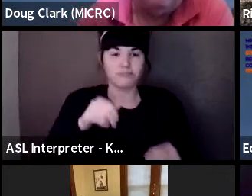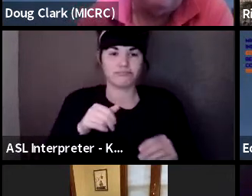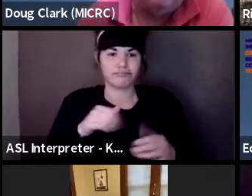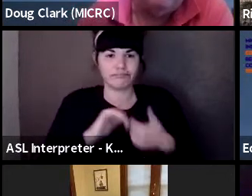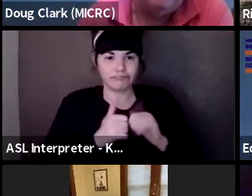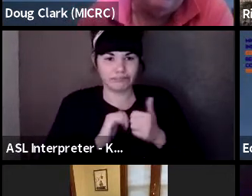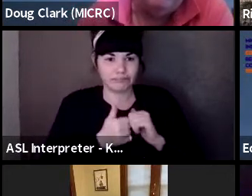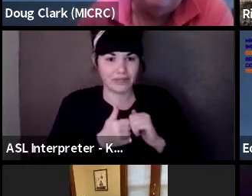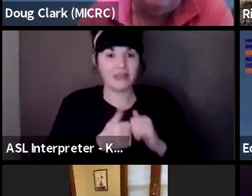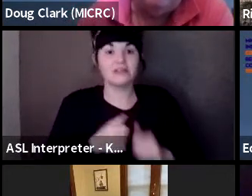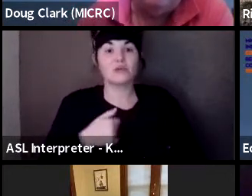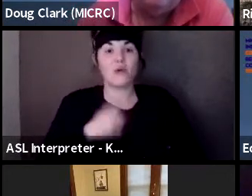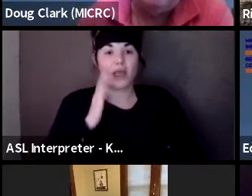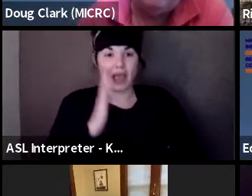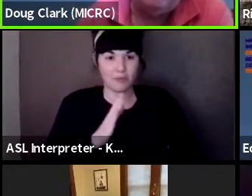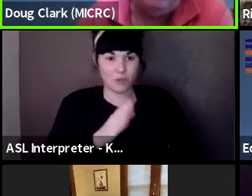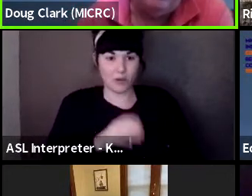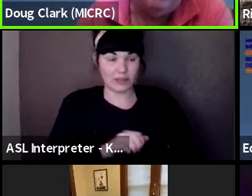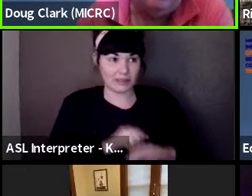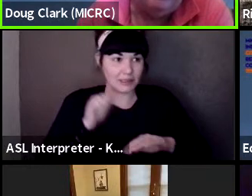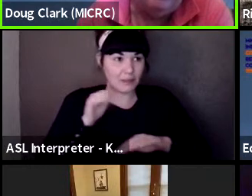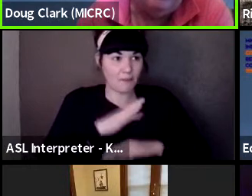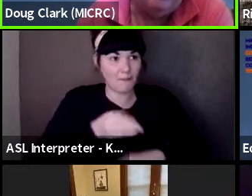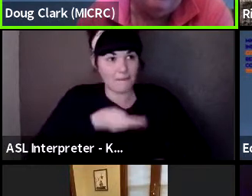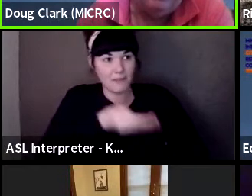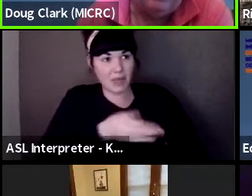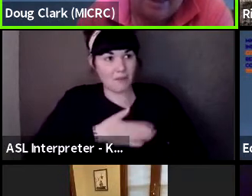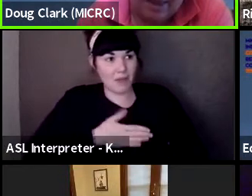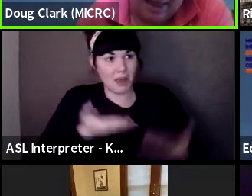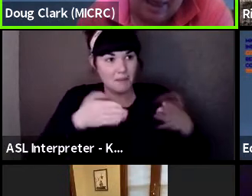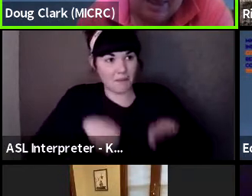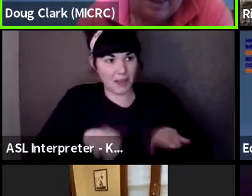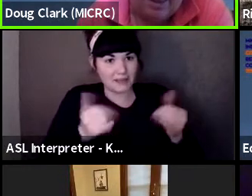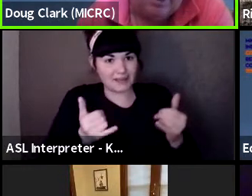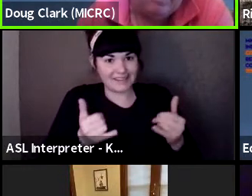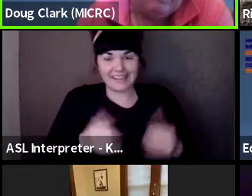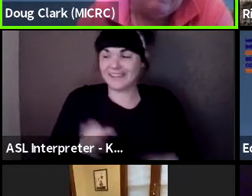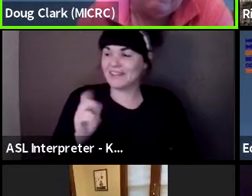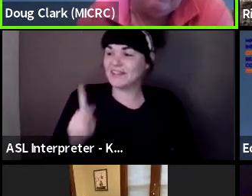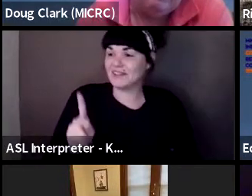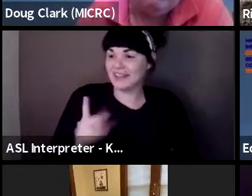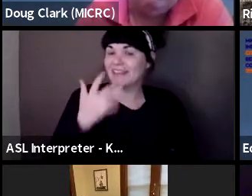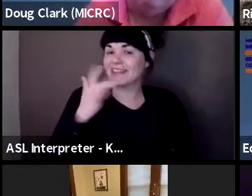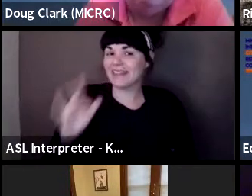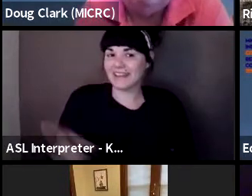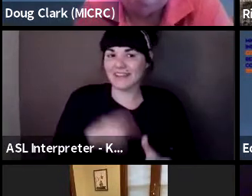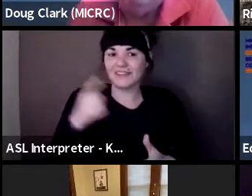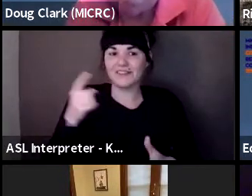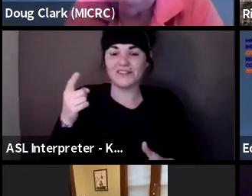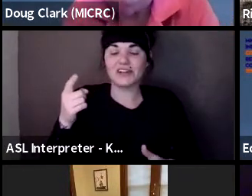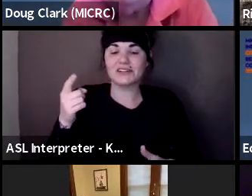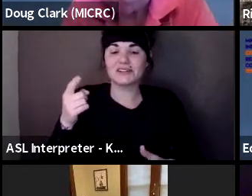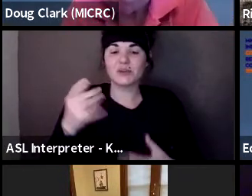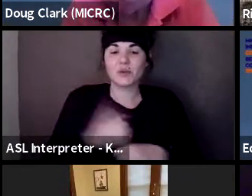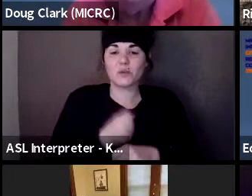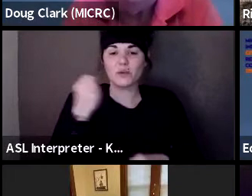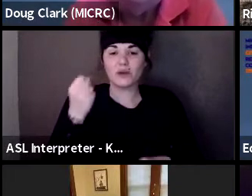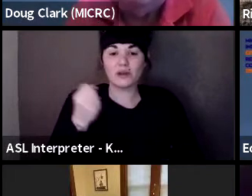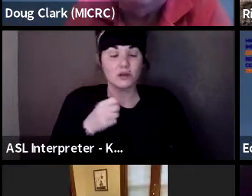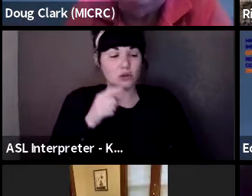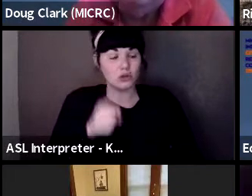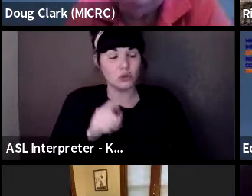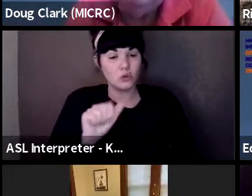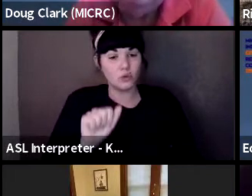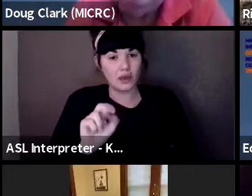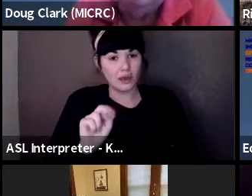Okay, may your horse win. How about you, Manita? I have a twofold excitement.